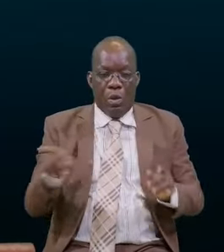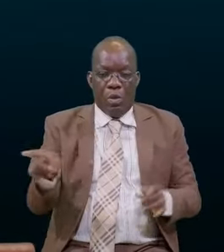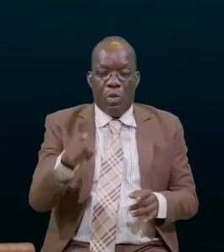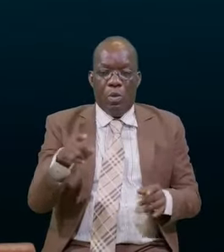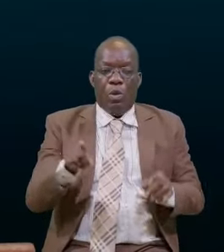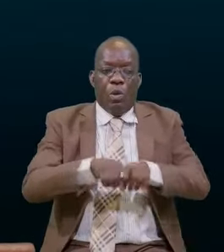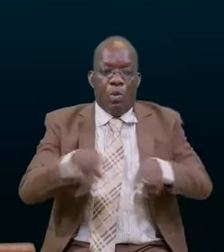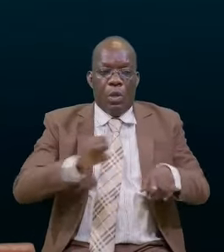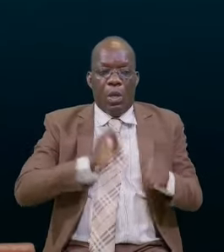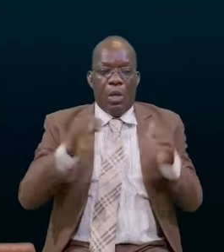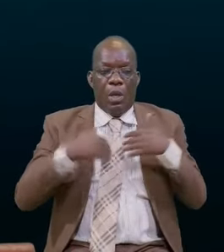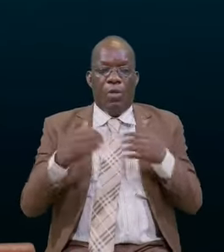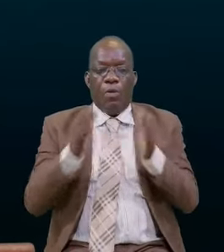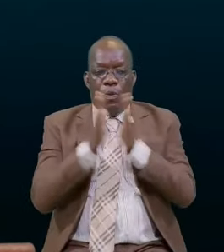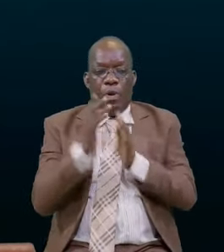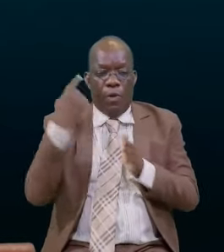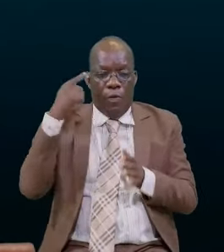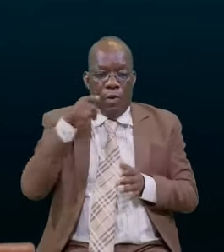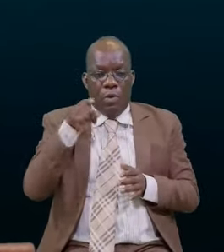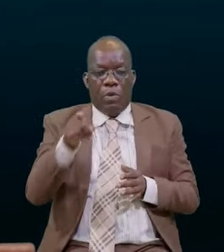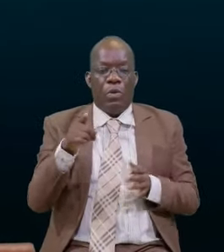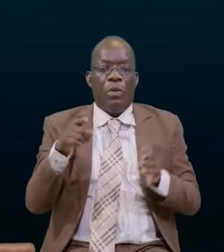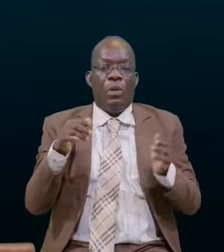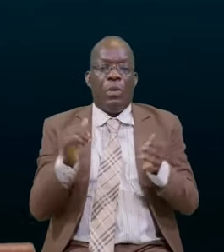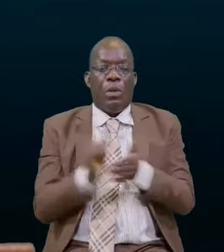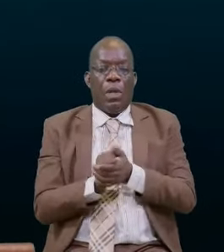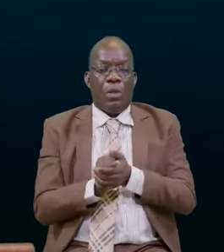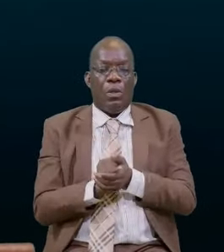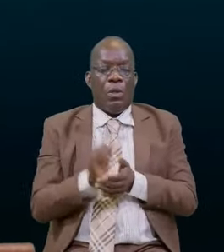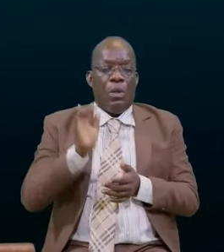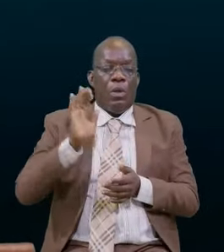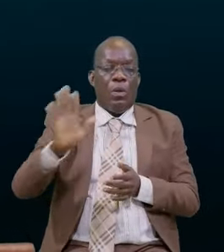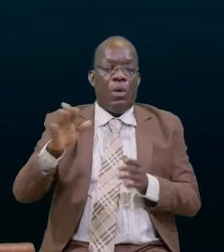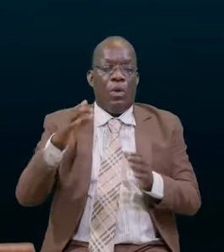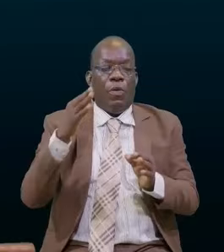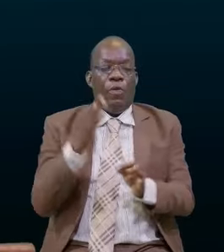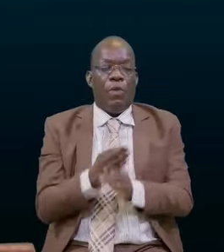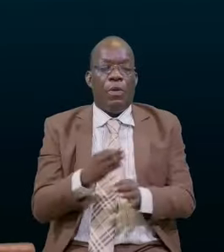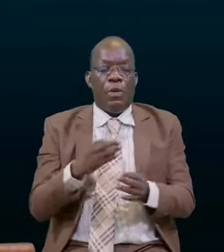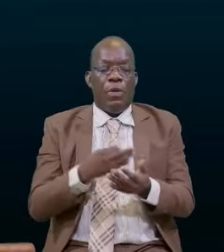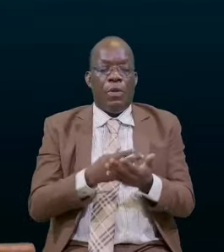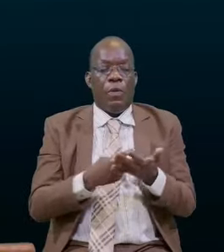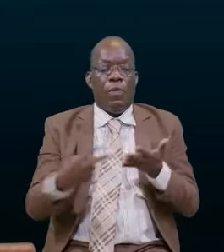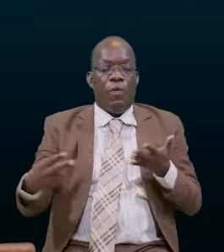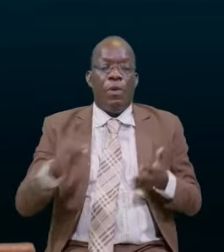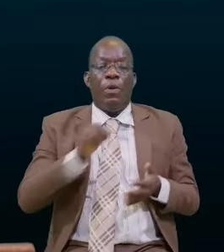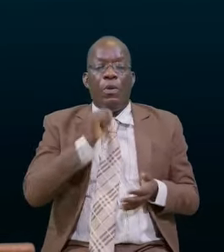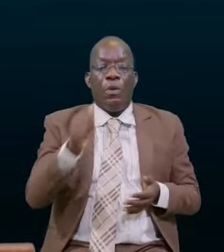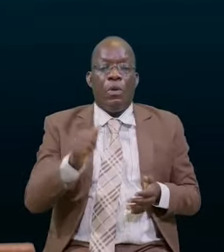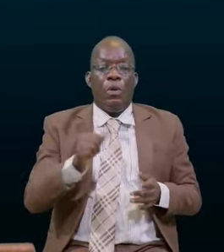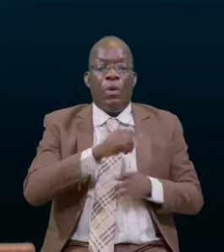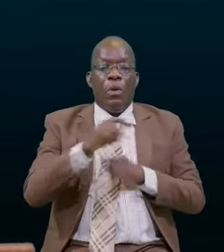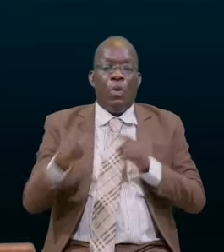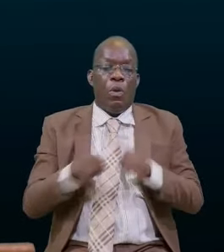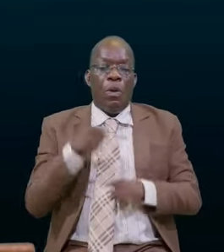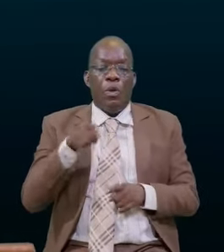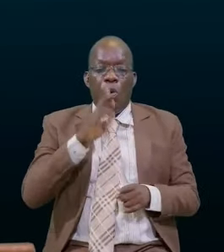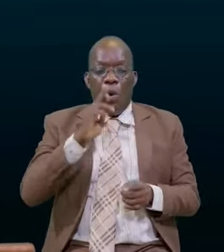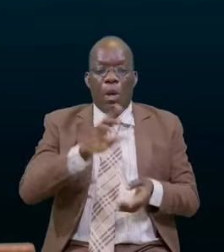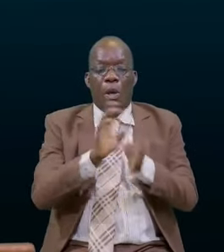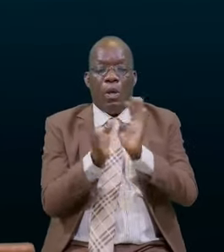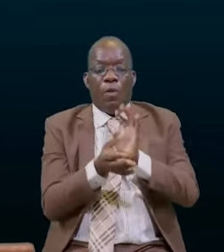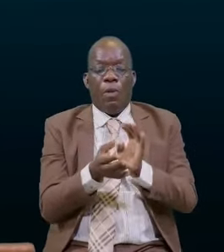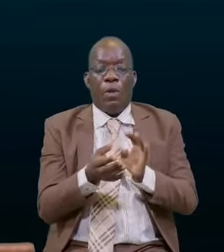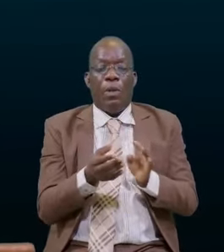thee that thy faith fail not and when thou converted thou shall strengthen thy